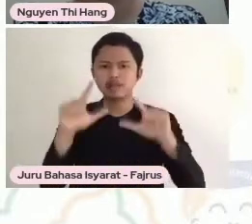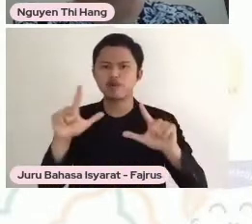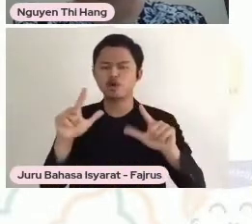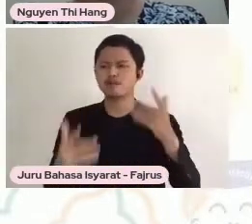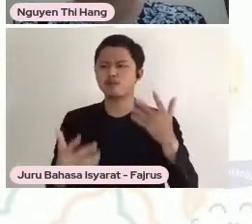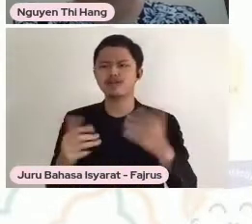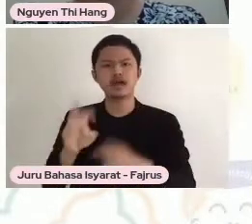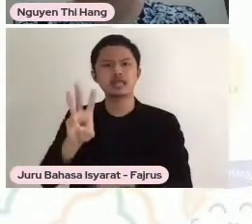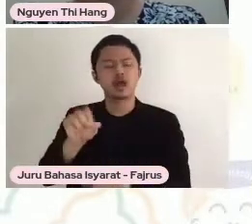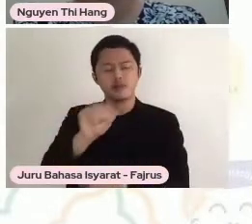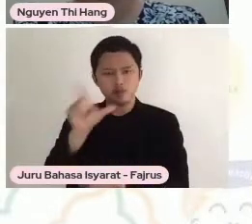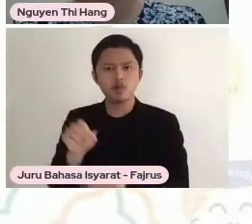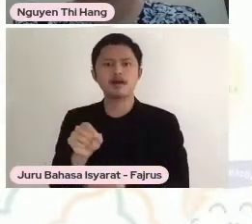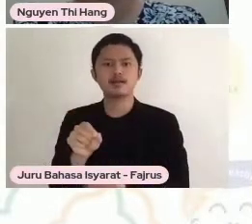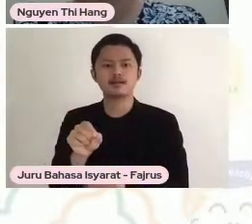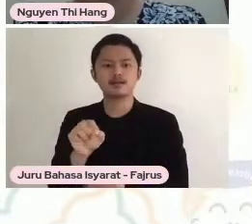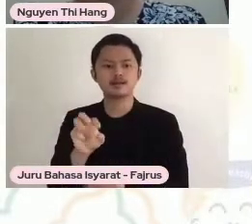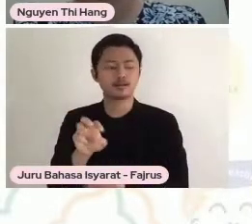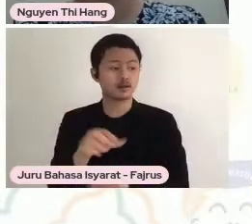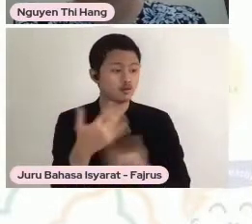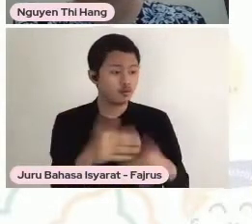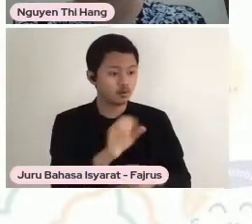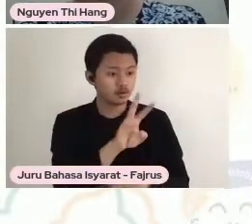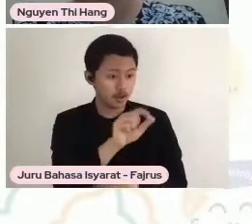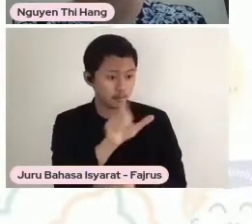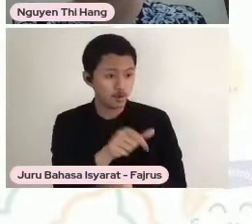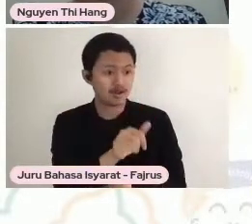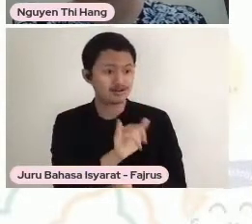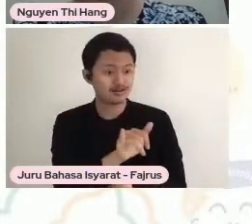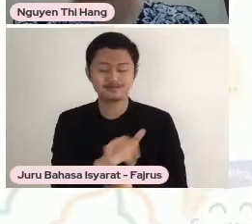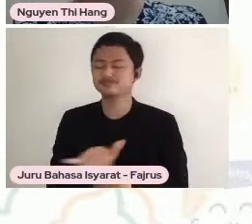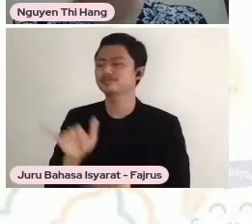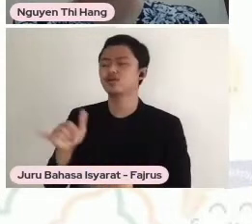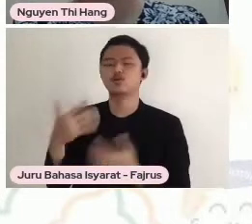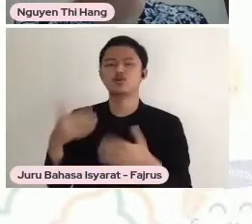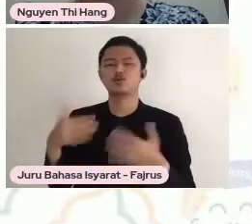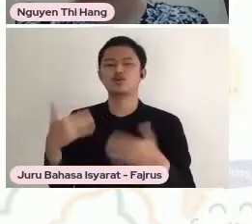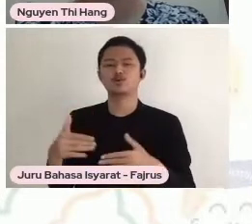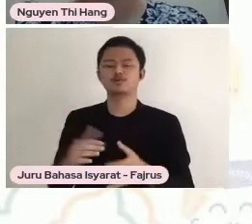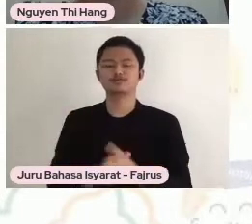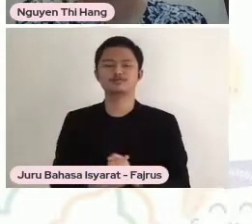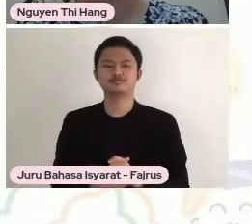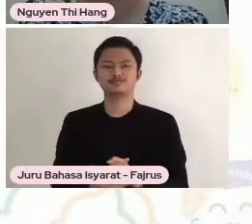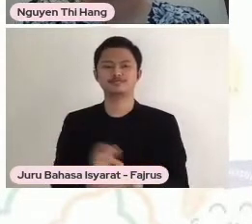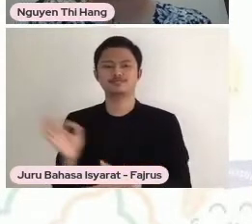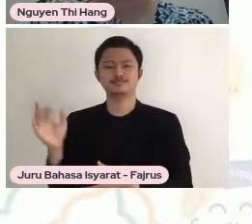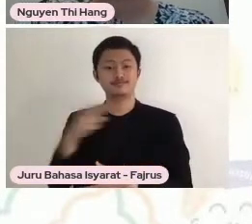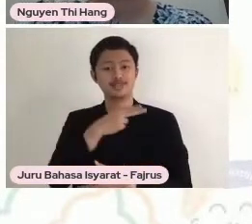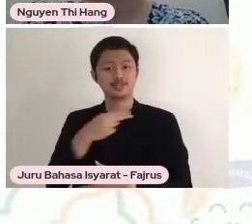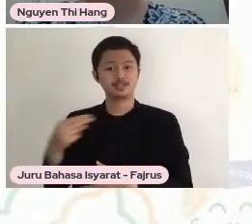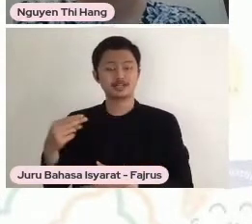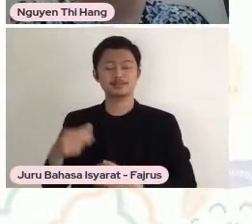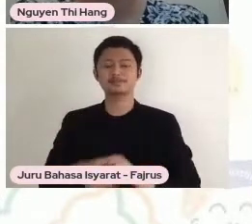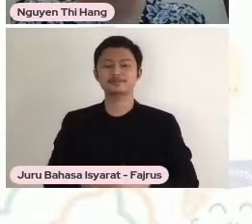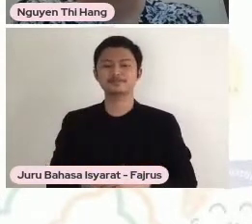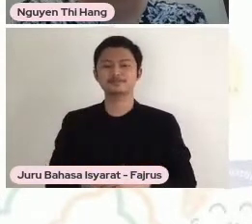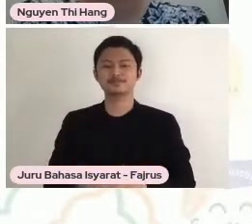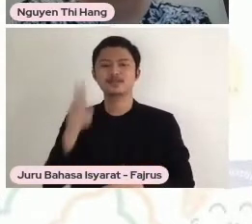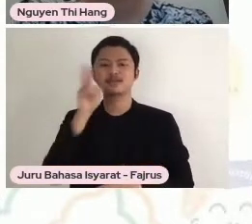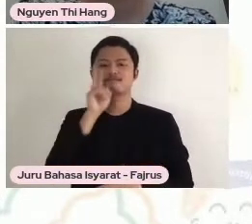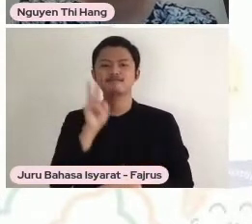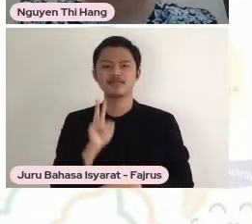3 months for Lunar Year holiday. Oh, jadi di Vietnam itu ada